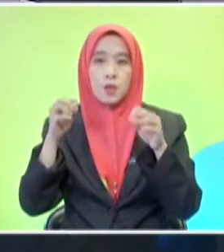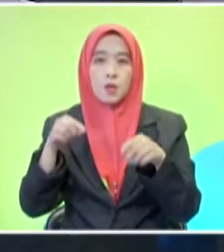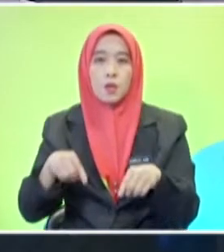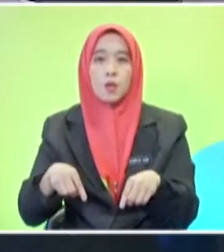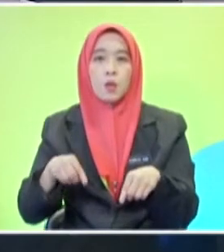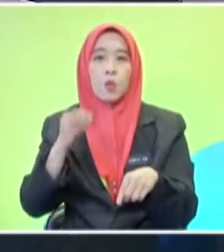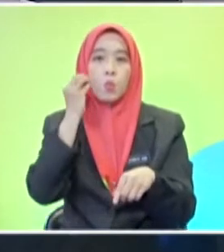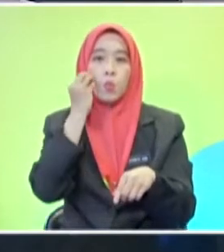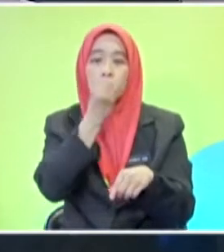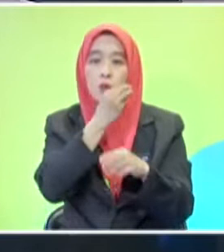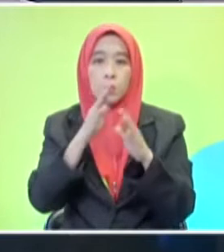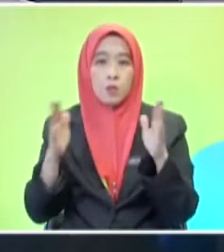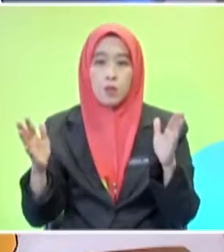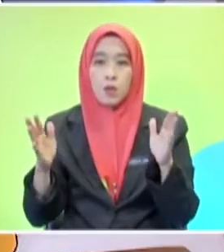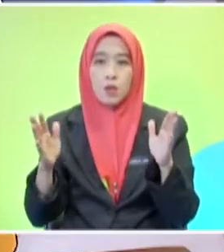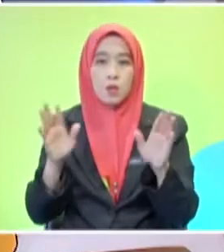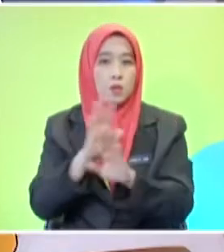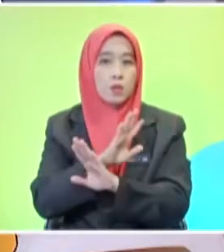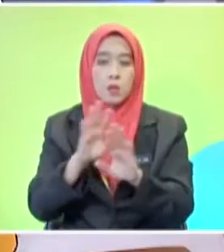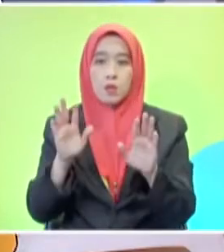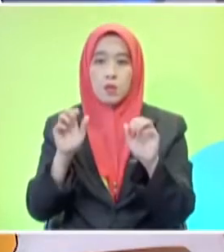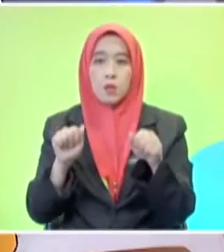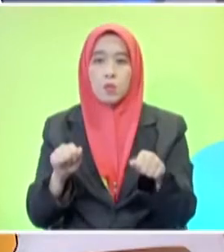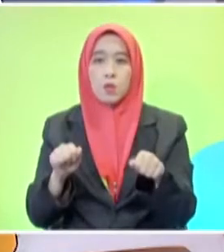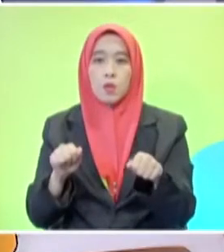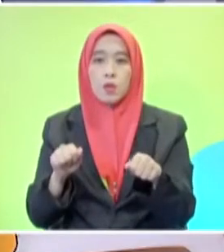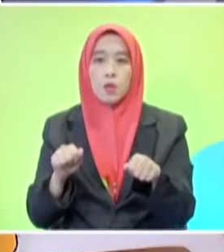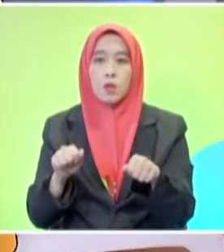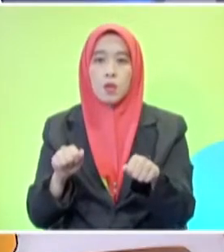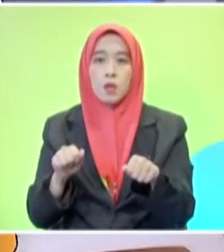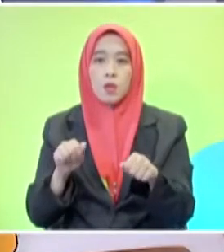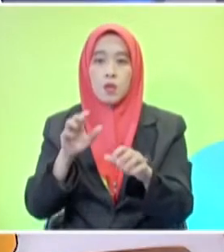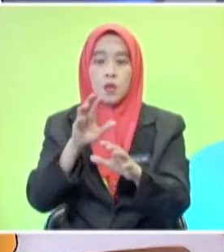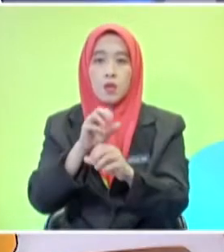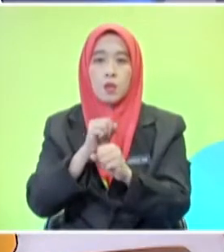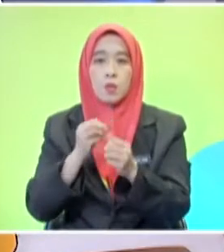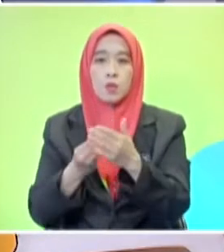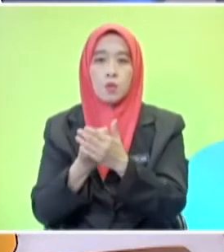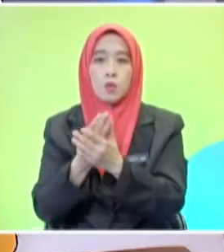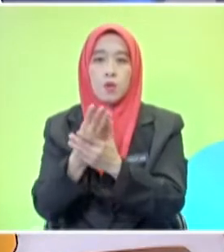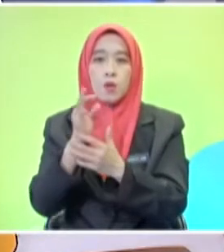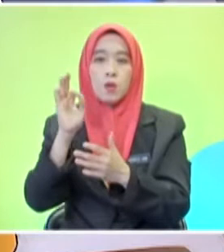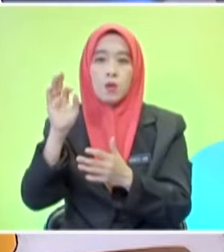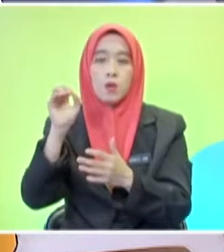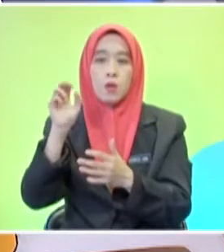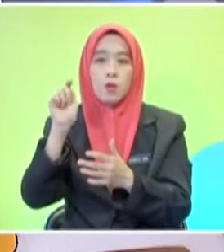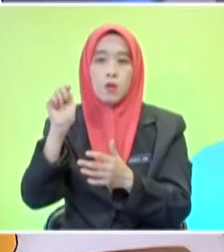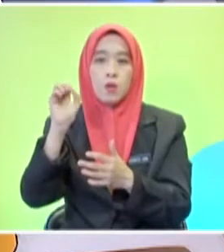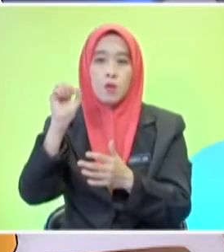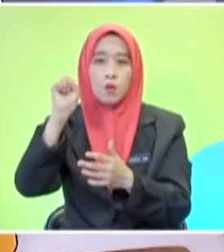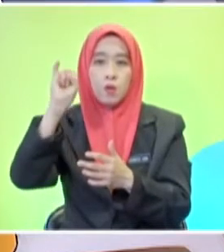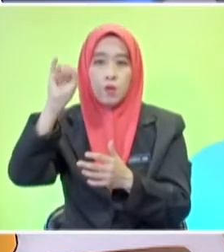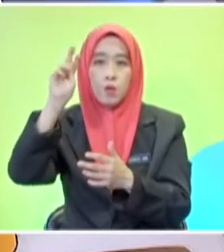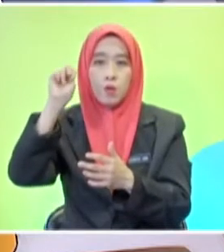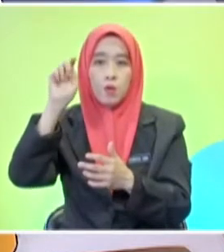flower is unable to undergo photosynthesis. So the only way for it to survive is to attach itself